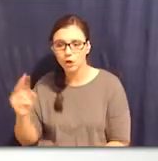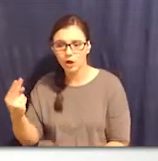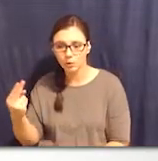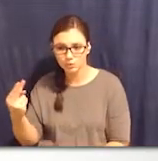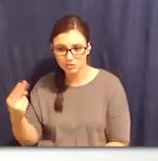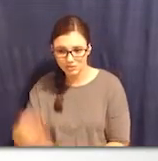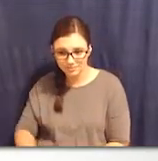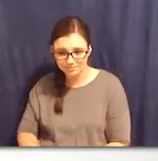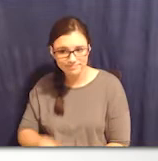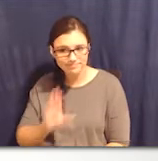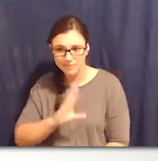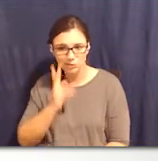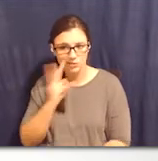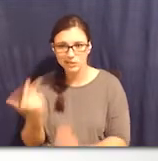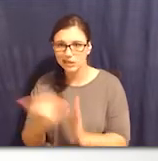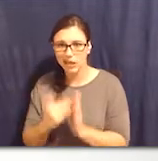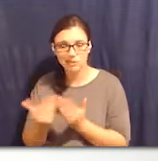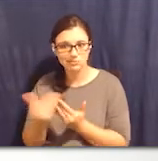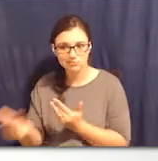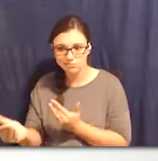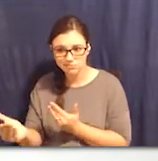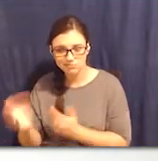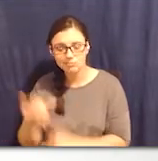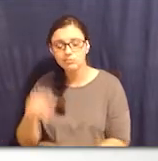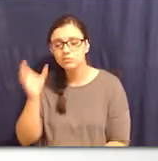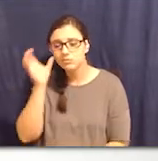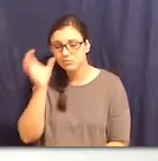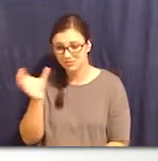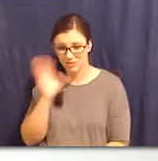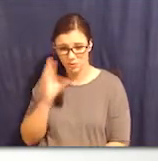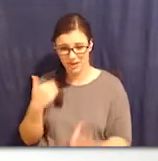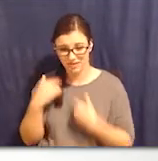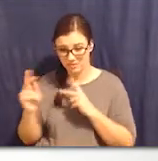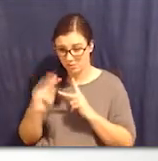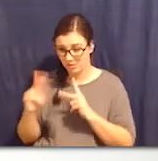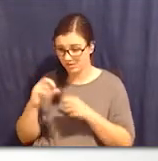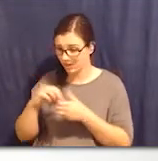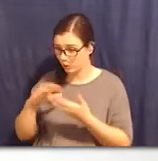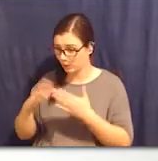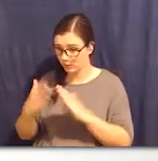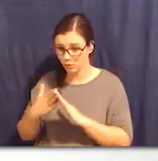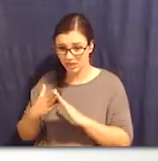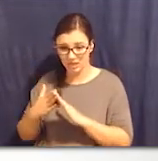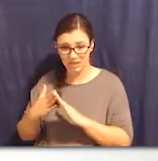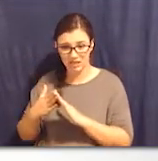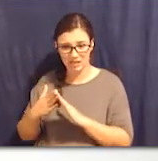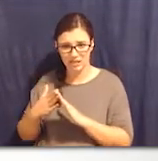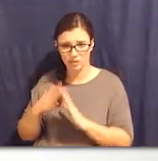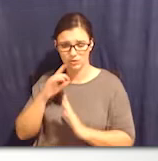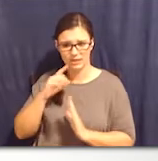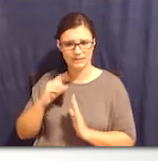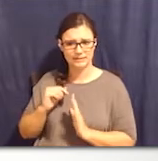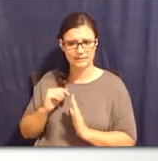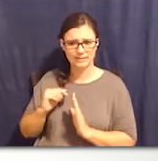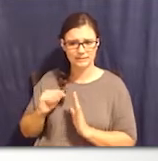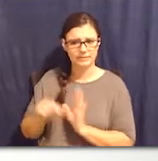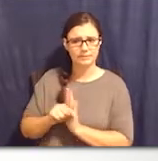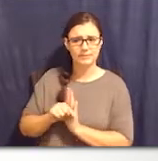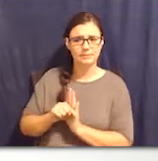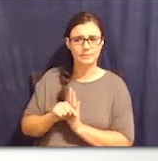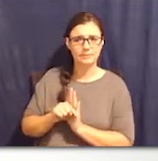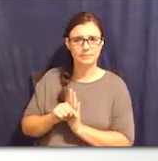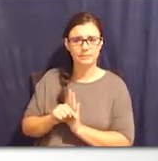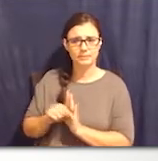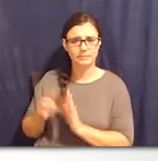developmental disability, they were put into warehouses, never to be seen again. And the idea that you would have these people in the community